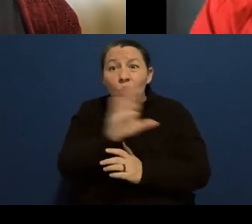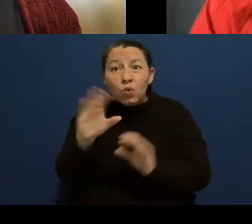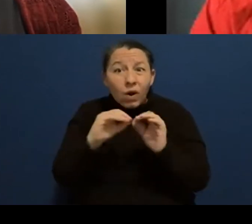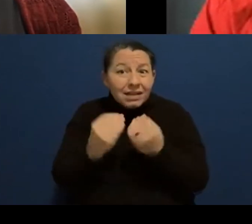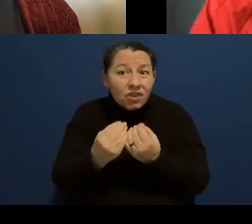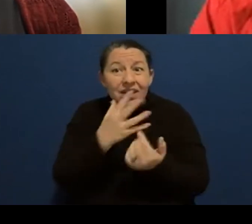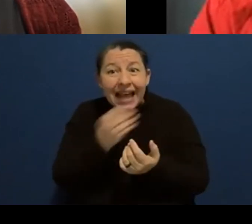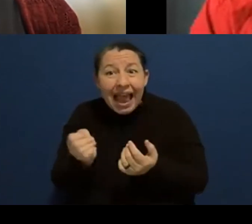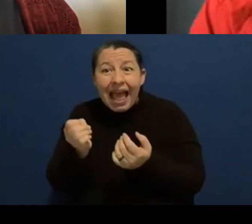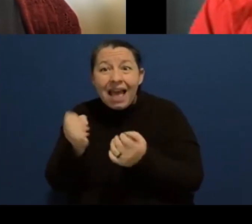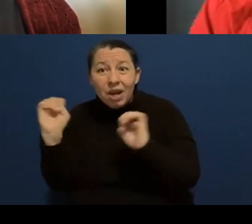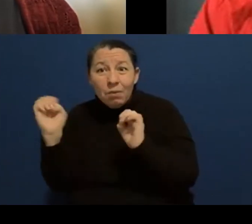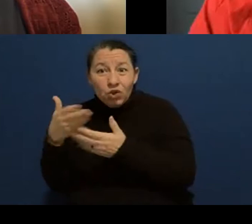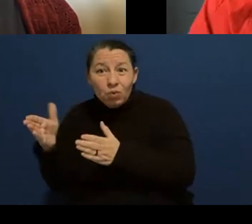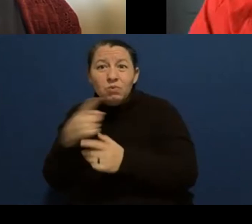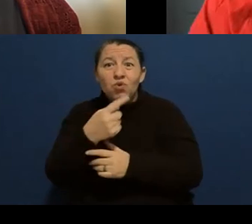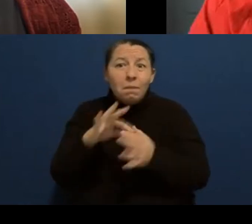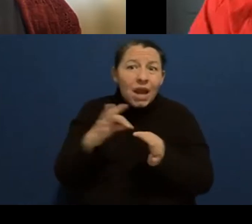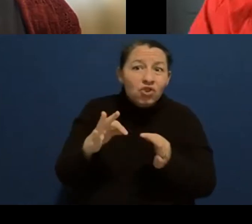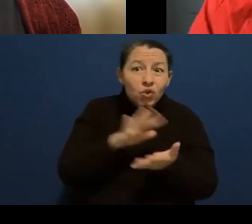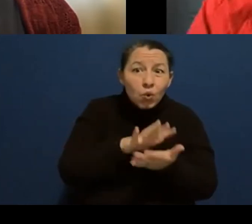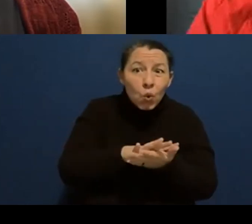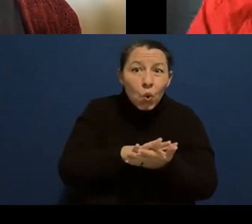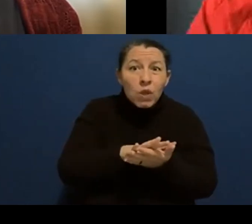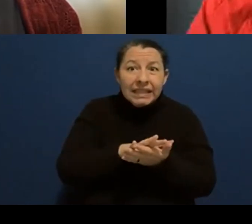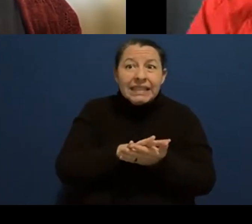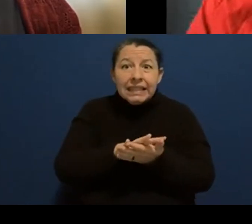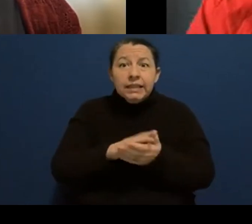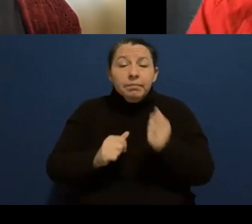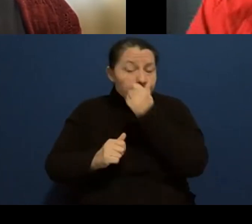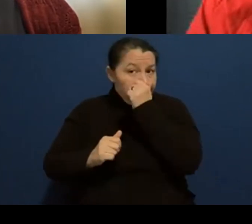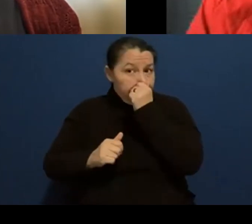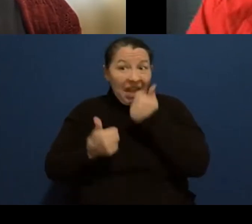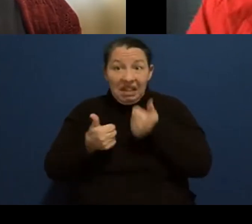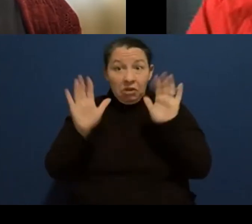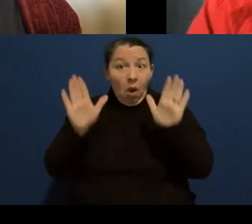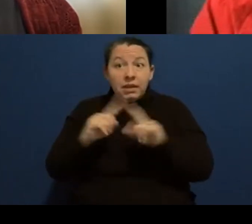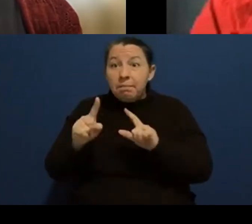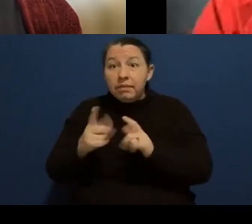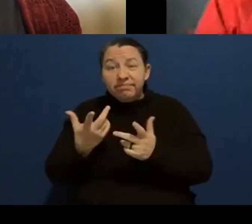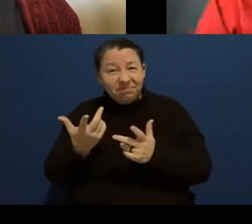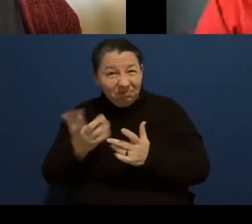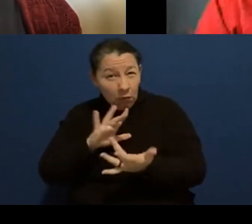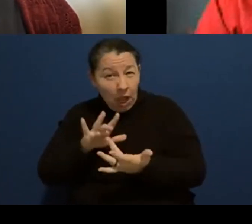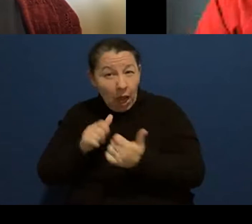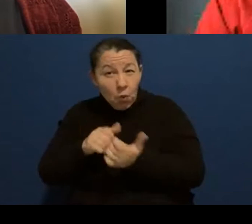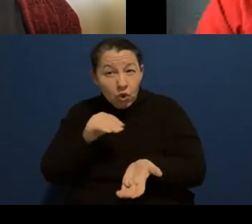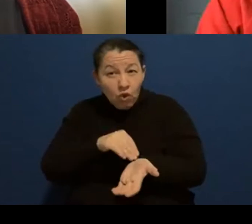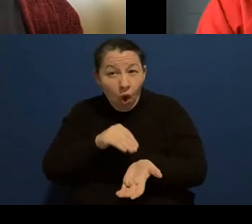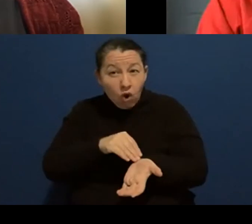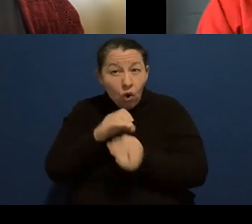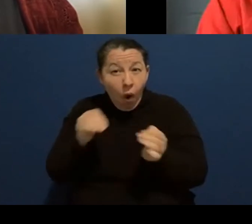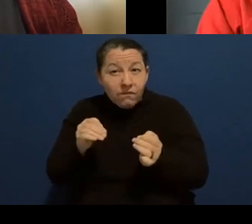emergency rooms? Because you just said schools, which is excellent. But like doctors' offices and